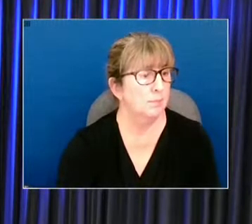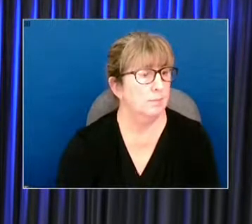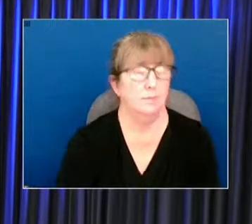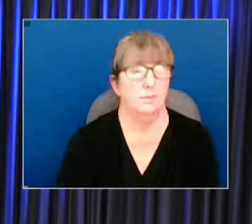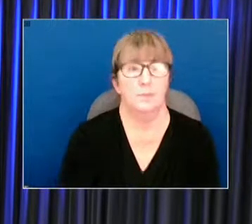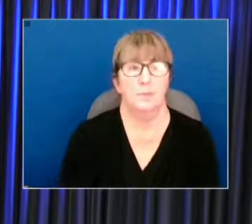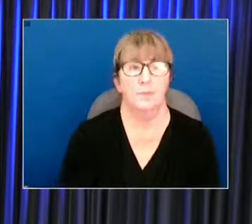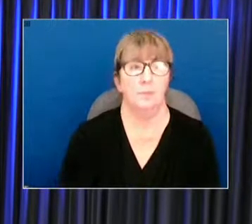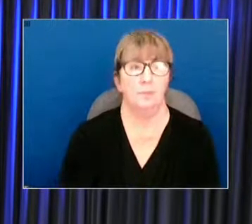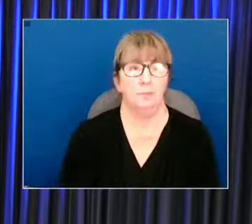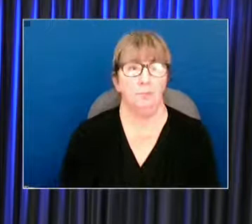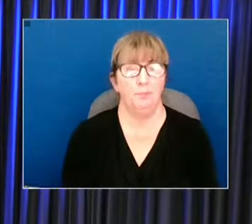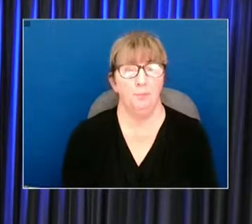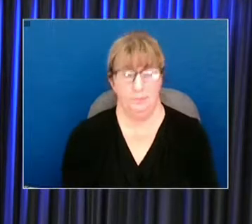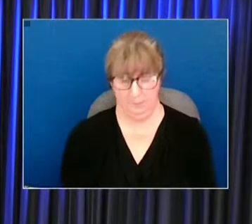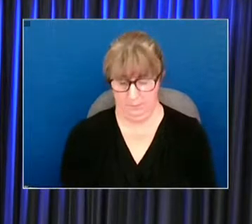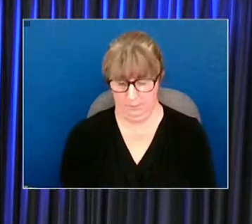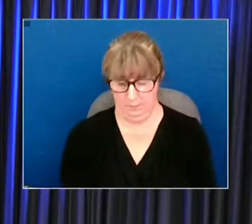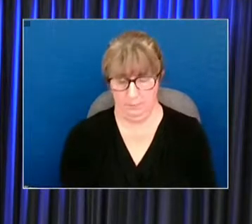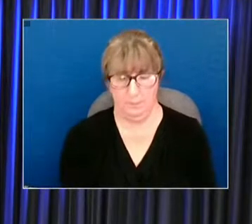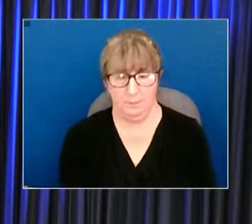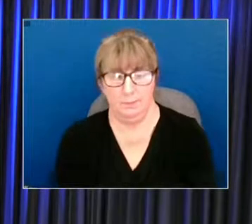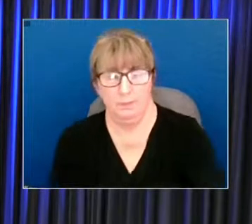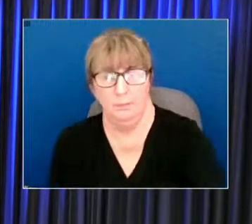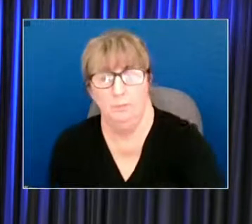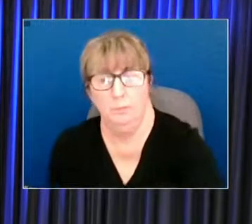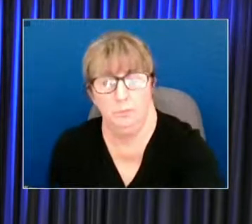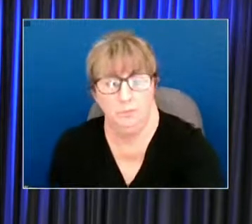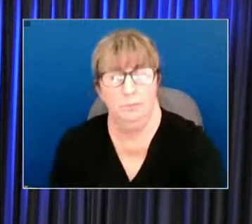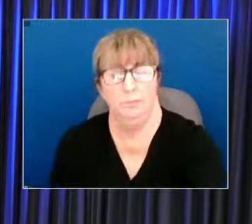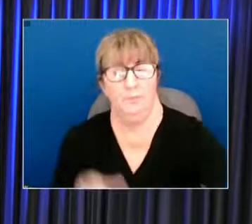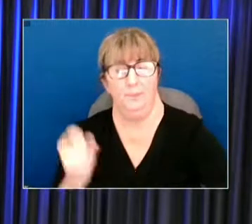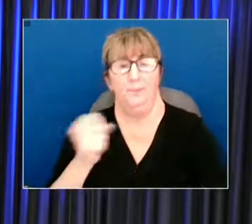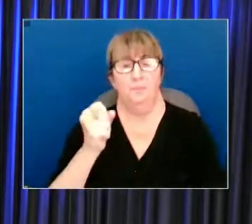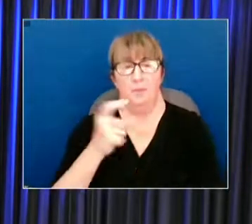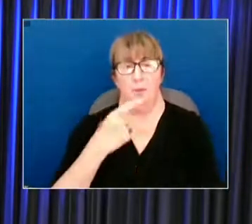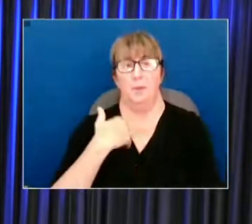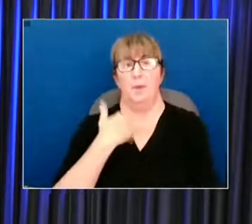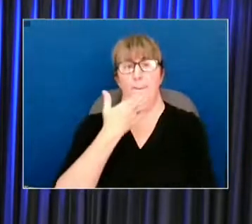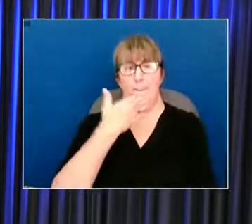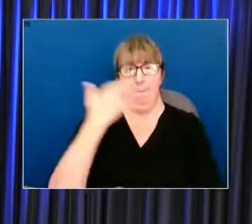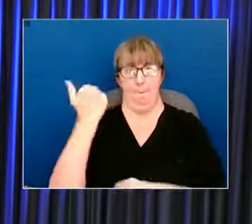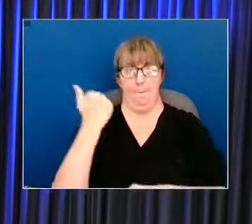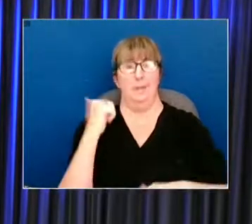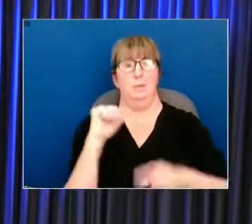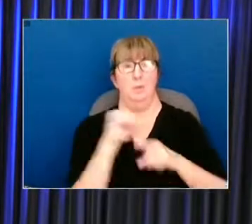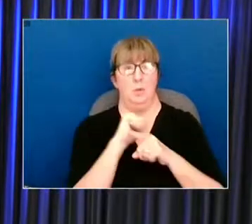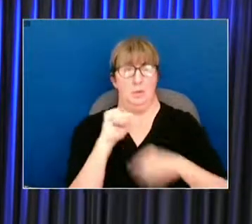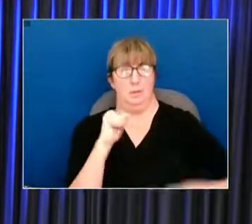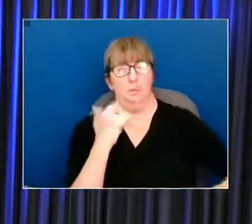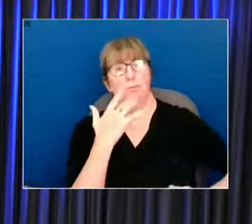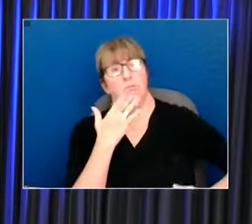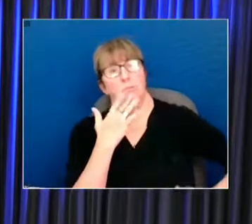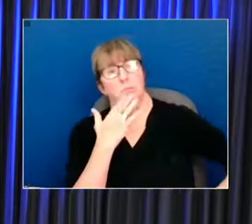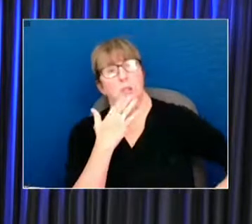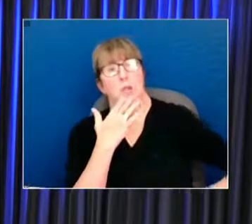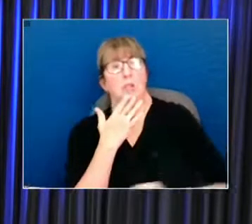page that we can share with you Yeah, that's what. that sort of lays out colors and fonts and content within